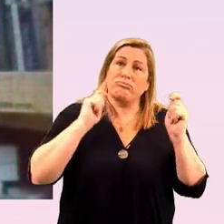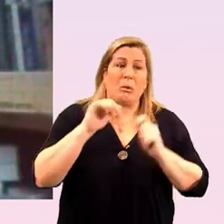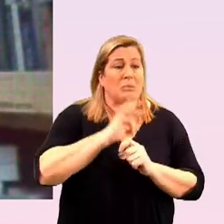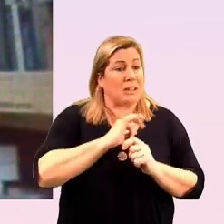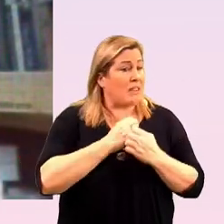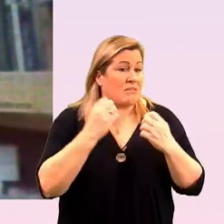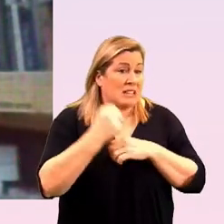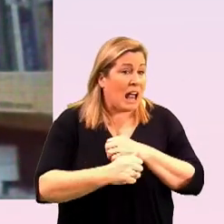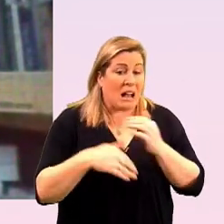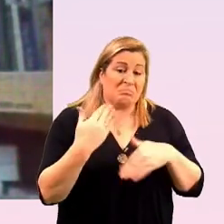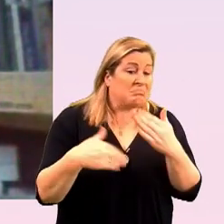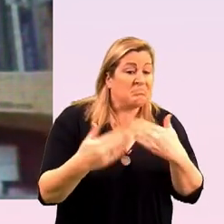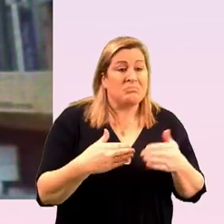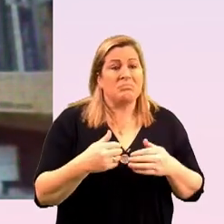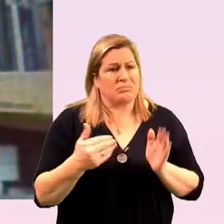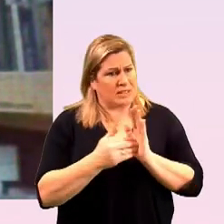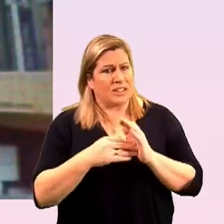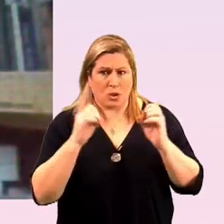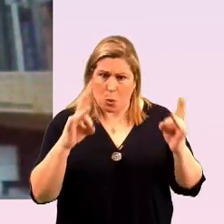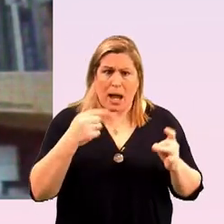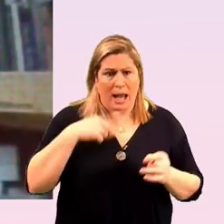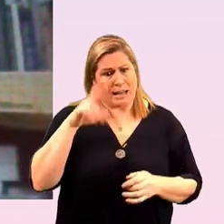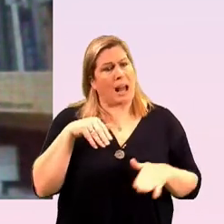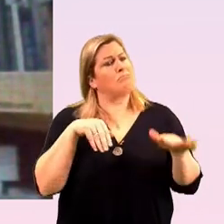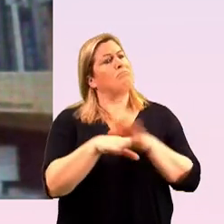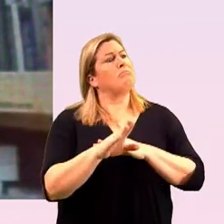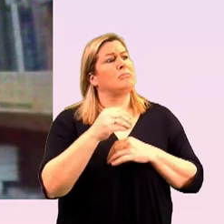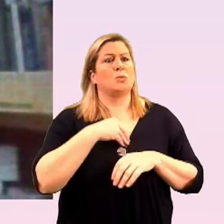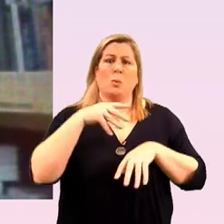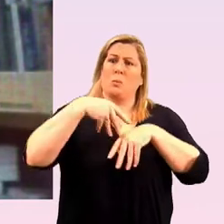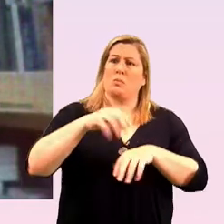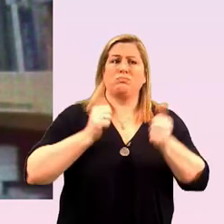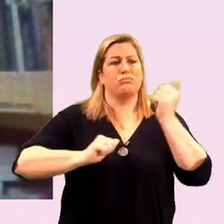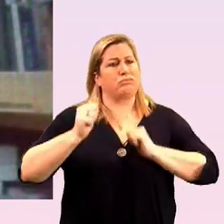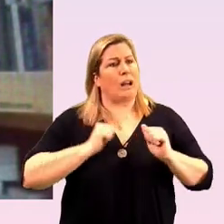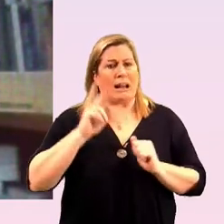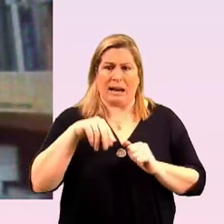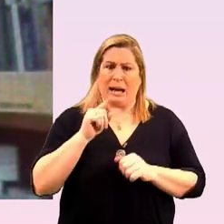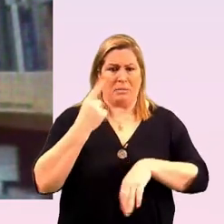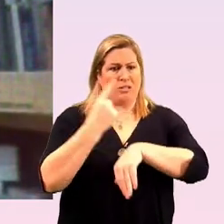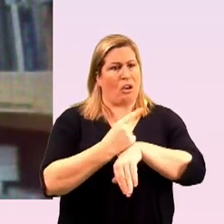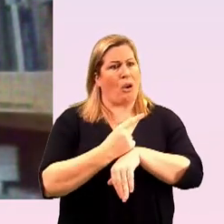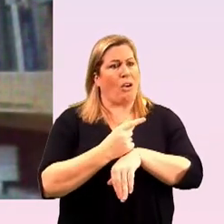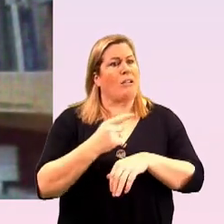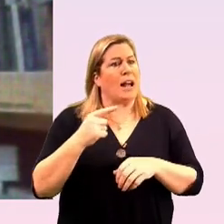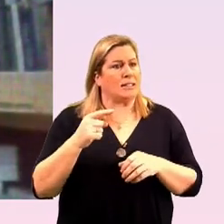that it's okay to be at Pride and to be there as a local authority employee,